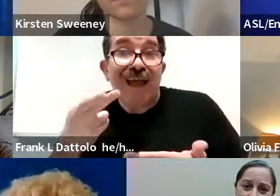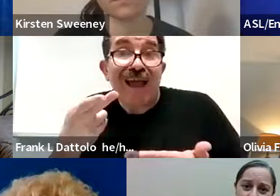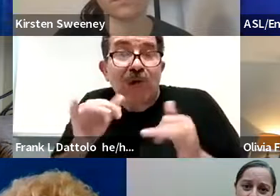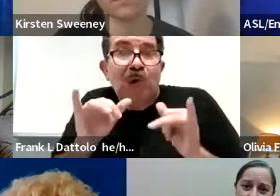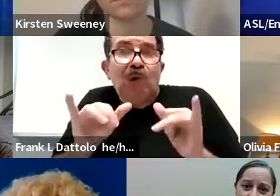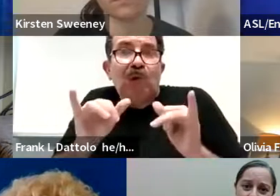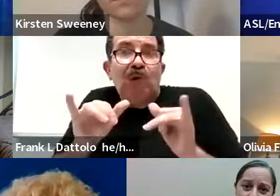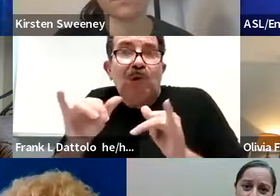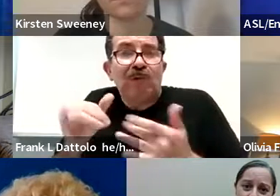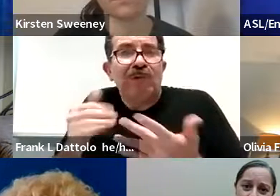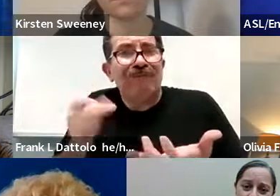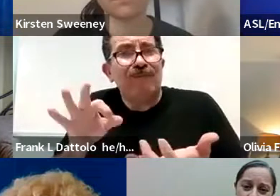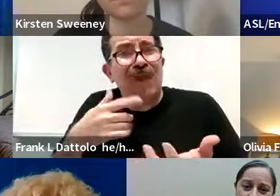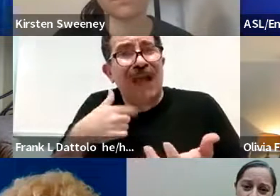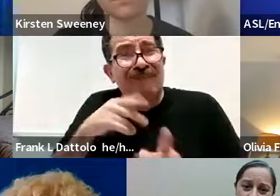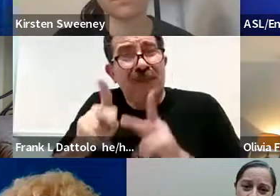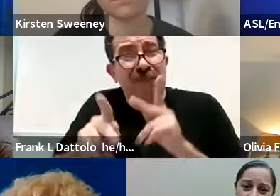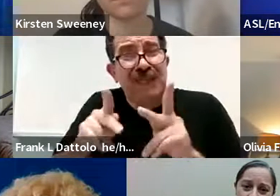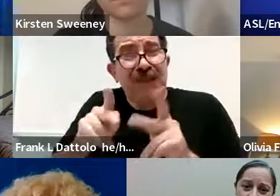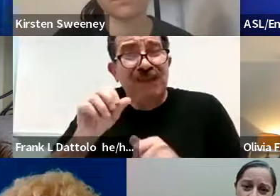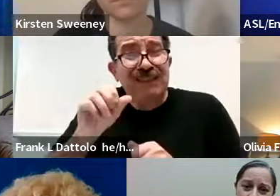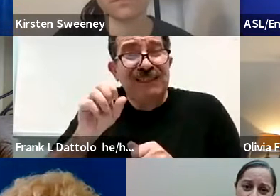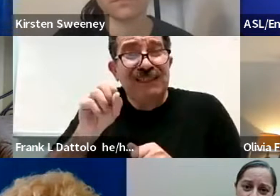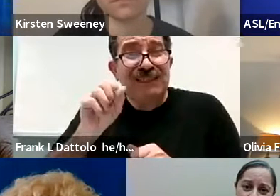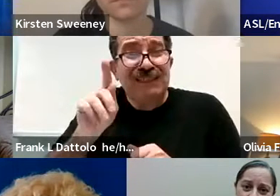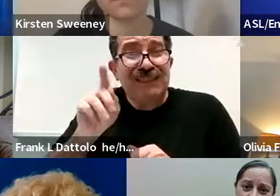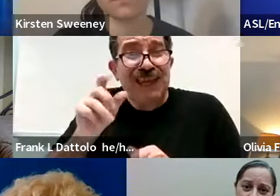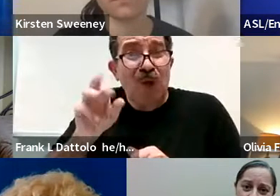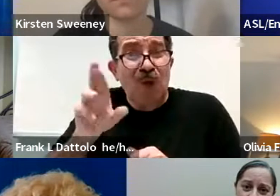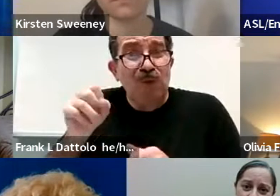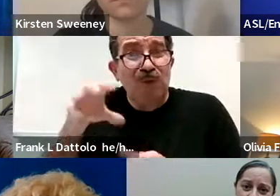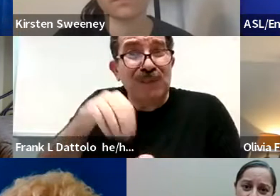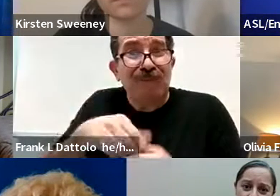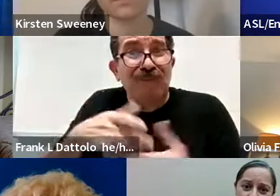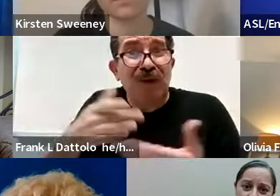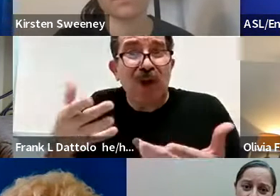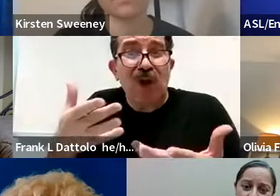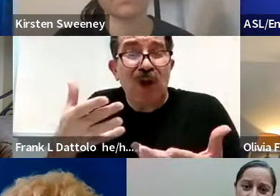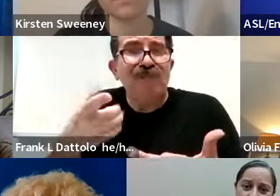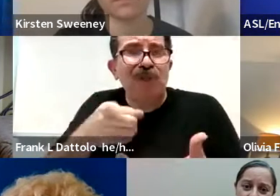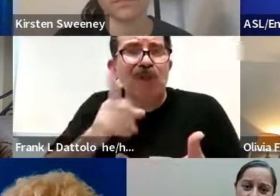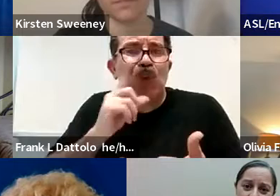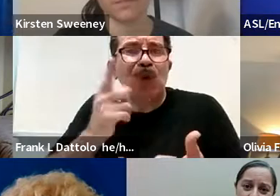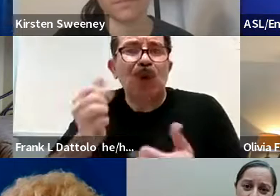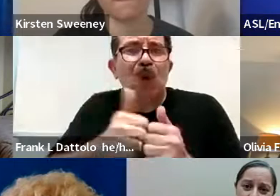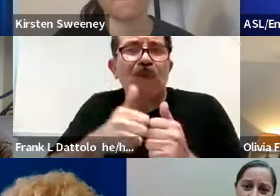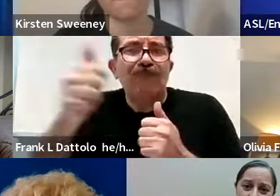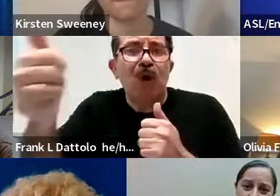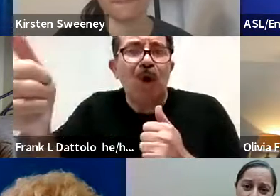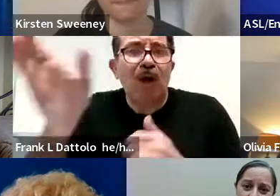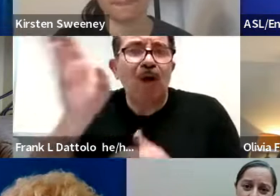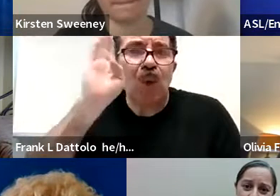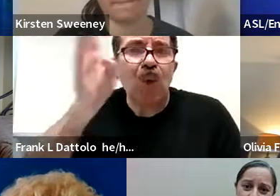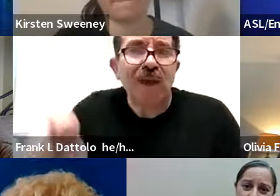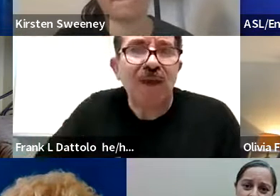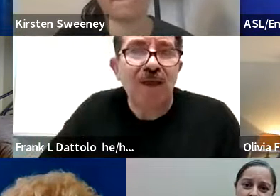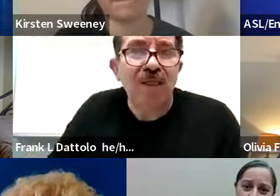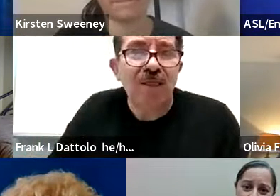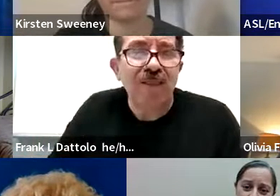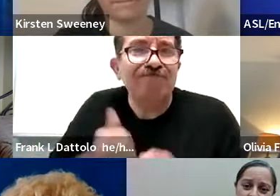perfect. I mean, there could be some backlash later because you didn't ask all those questions. So I would strongly